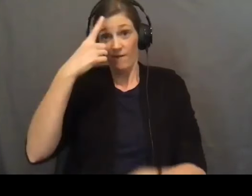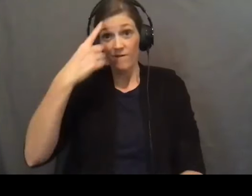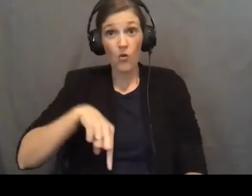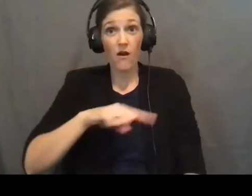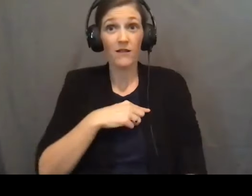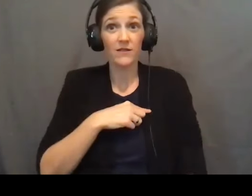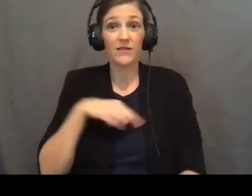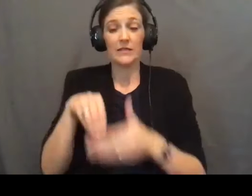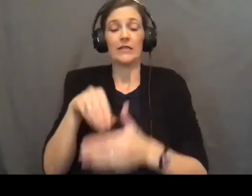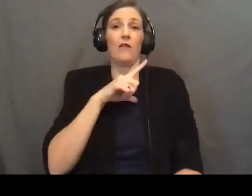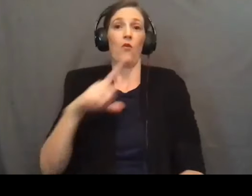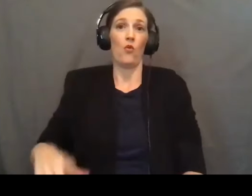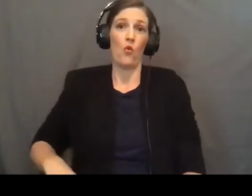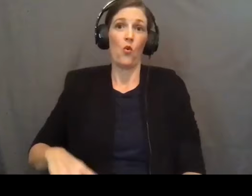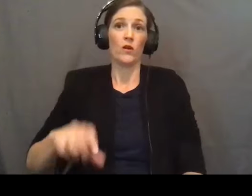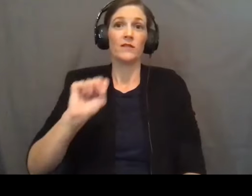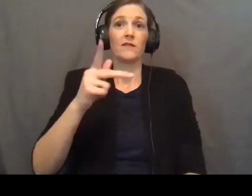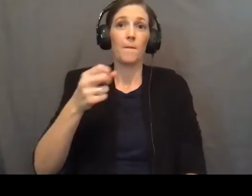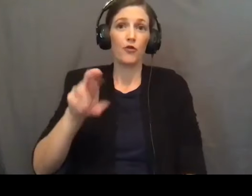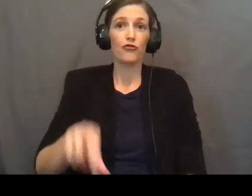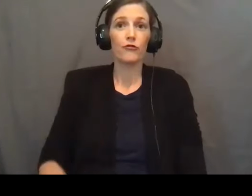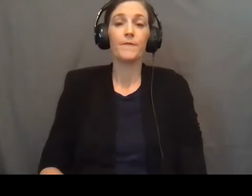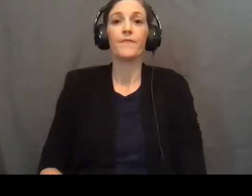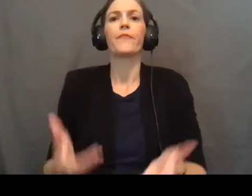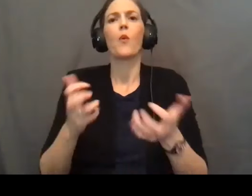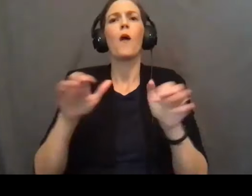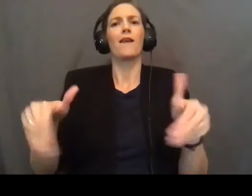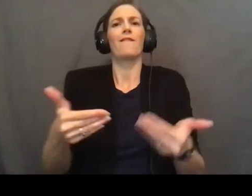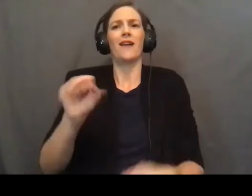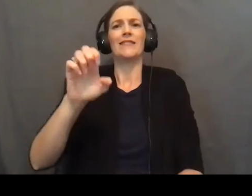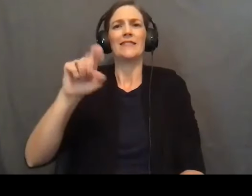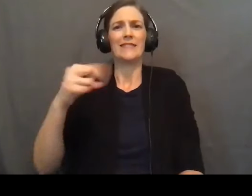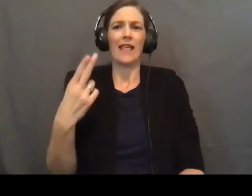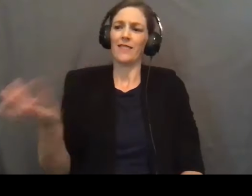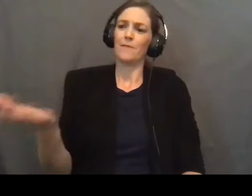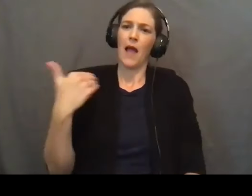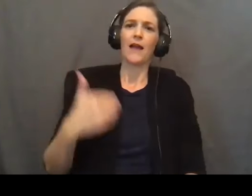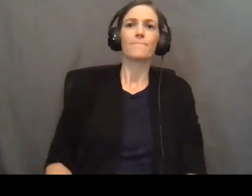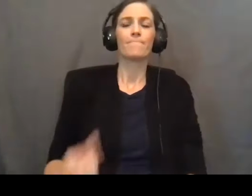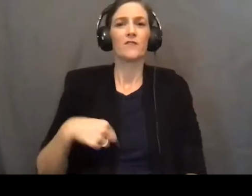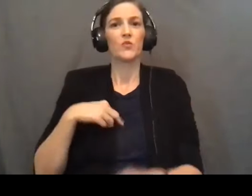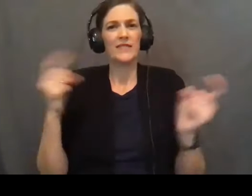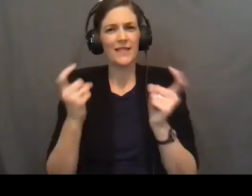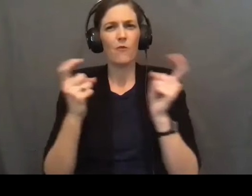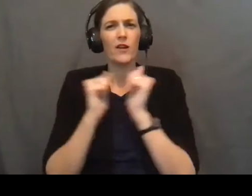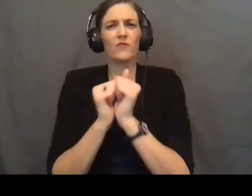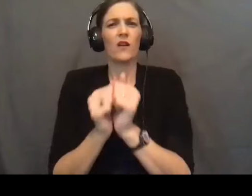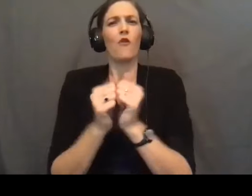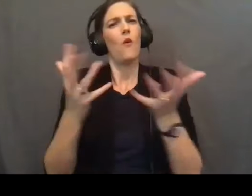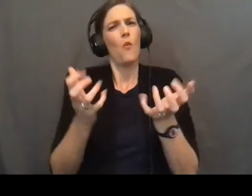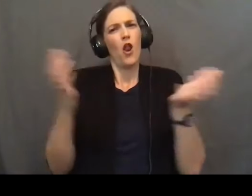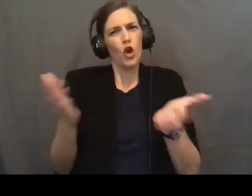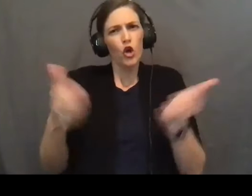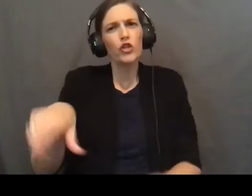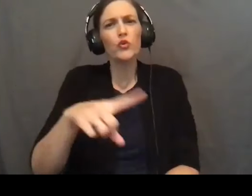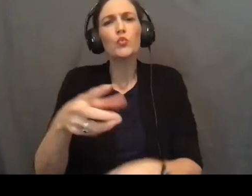in the Lord's Supper. So I want to invite Seth, our worship leader up as we celebrate together. I want to encourage you to